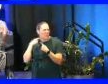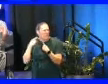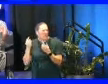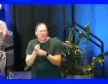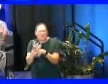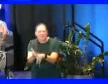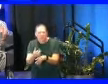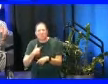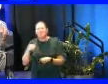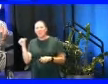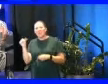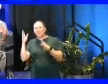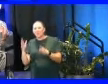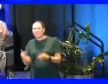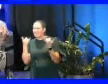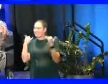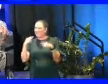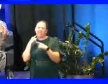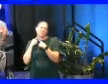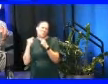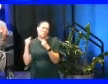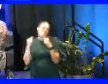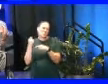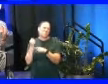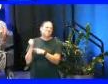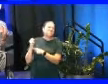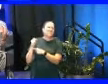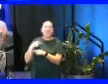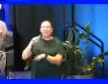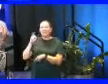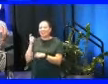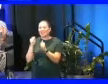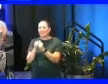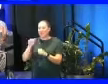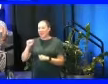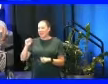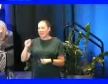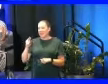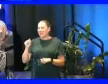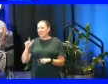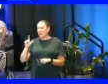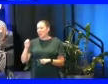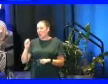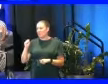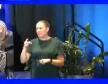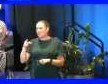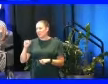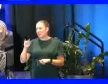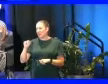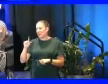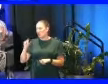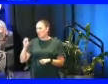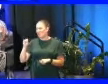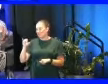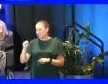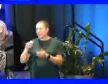it turned into, it's still that way now. I was diagnosed with ankylospondylosis. That's a disease where you